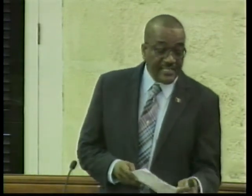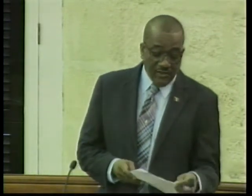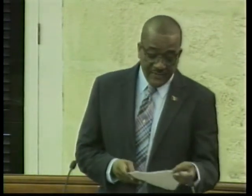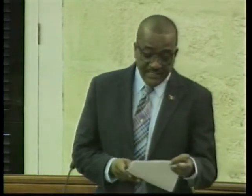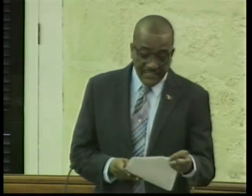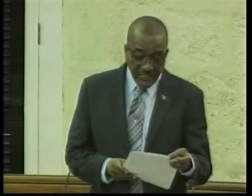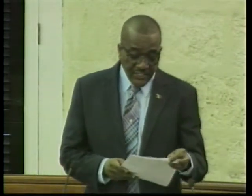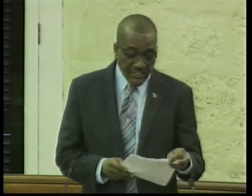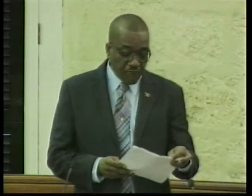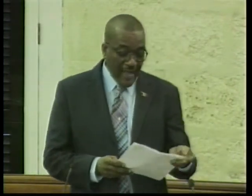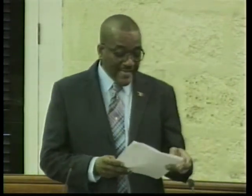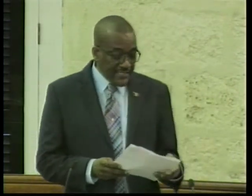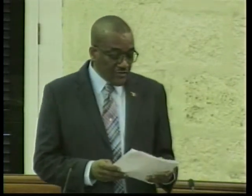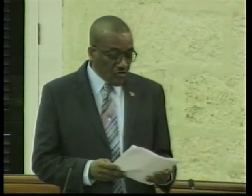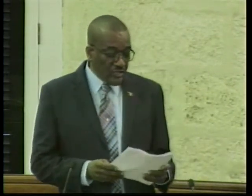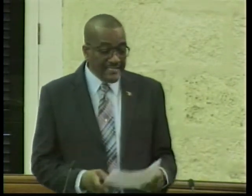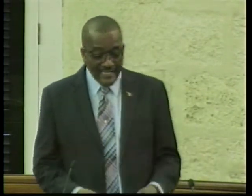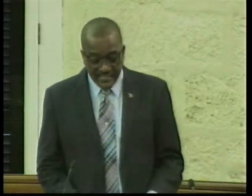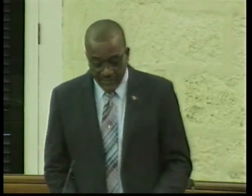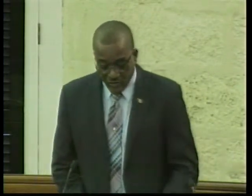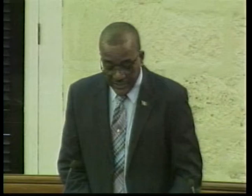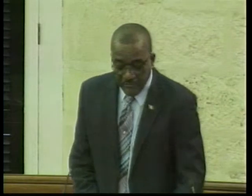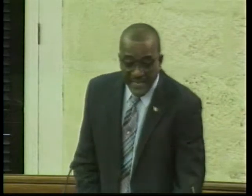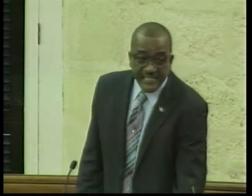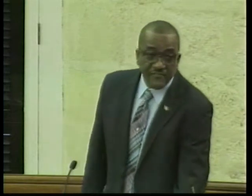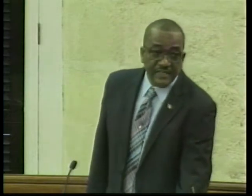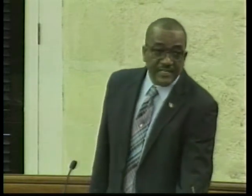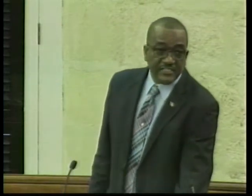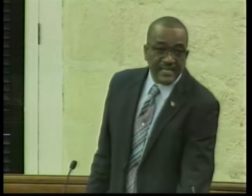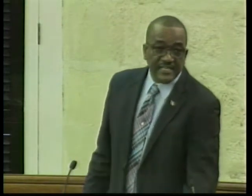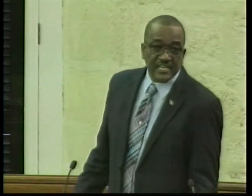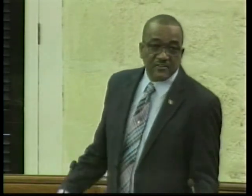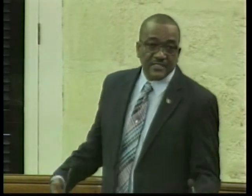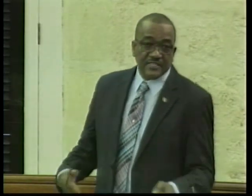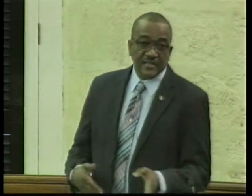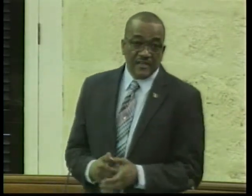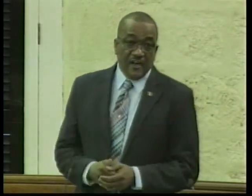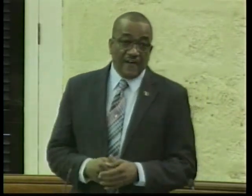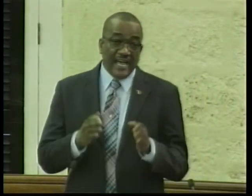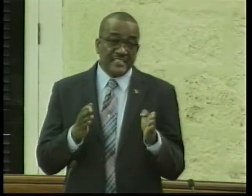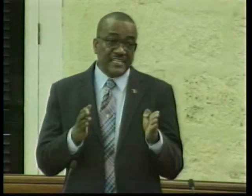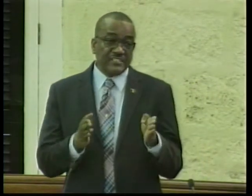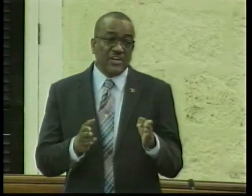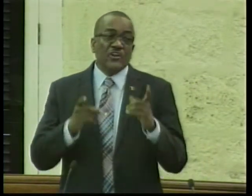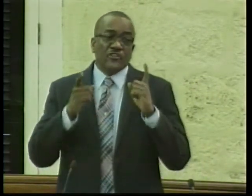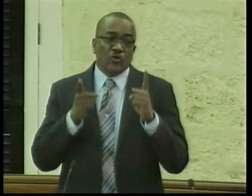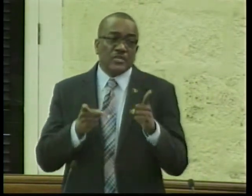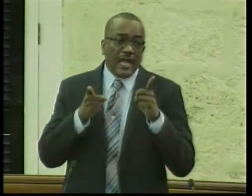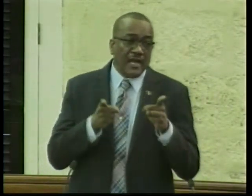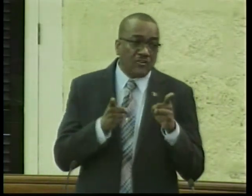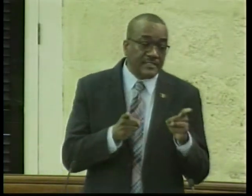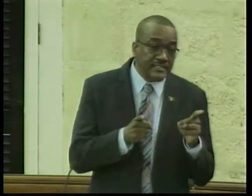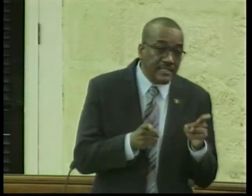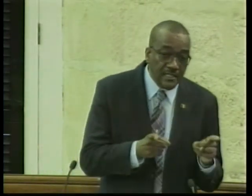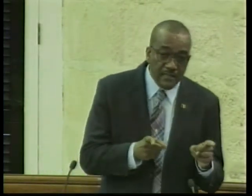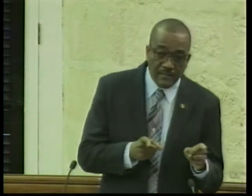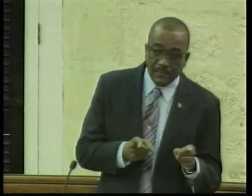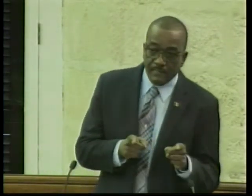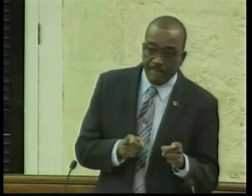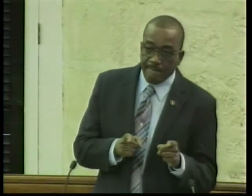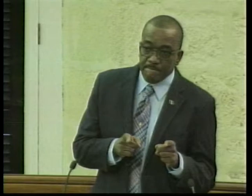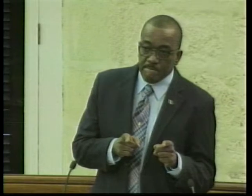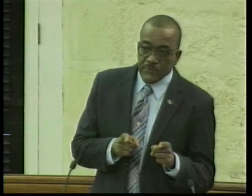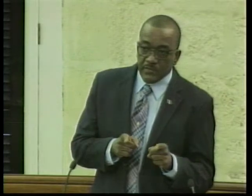revitalization and resurgence of Baxter's Road, Nelson Street, Pelican Village and areas of that nature. Those are